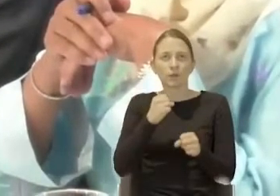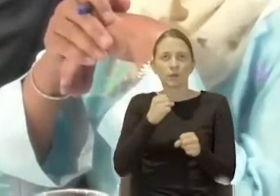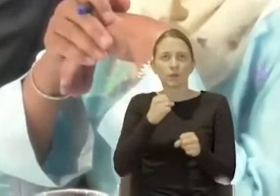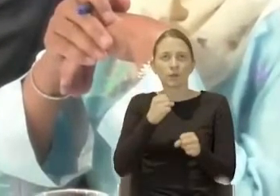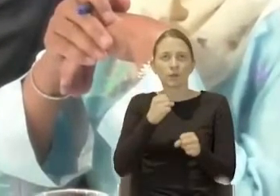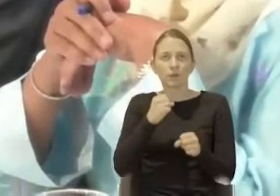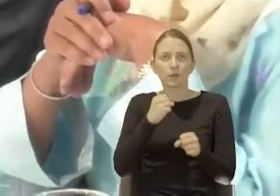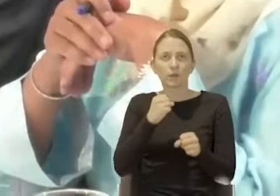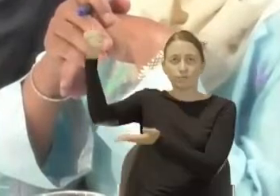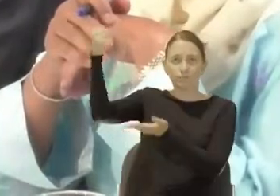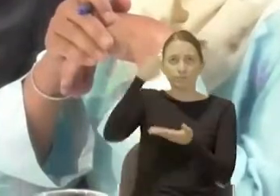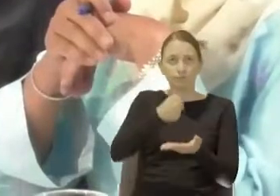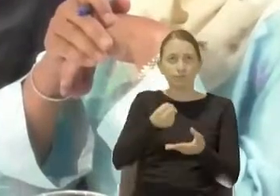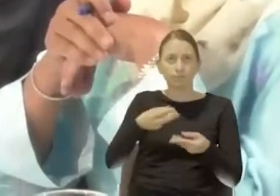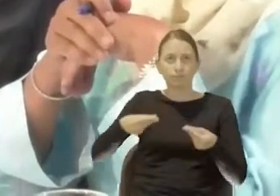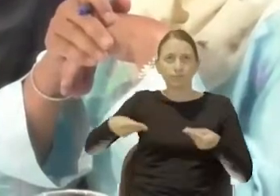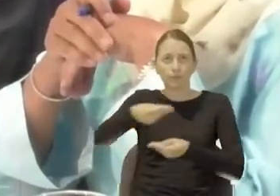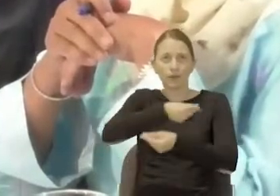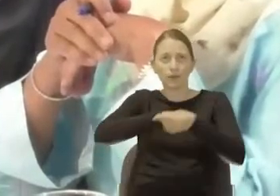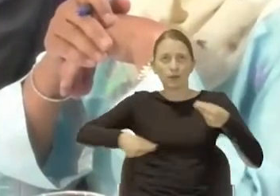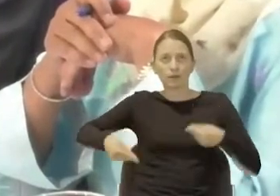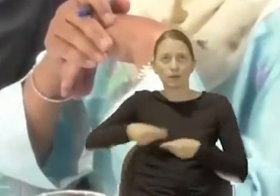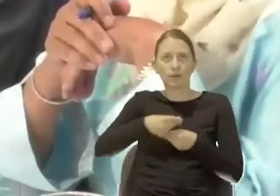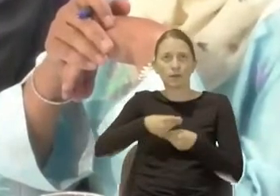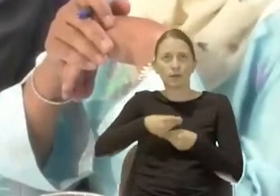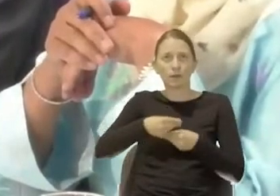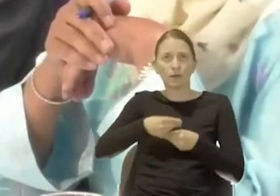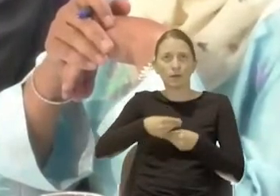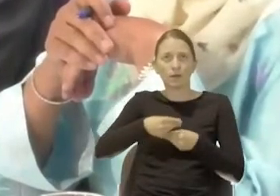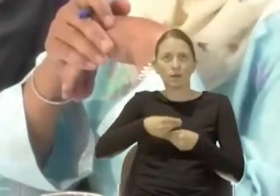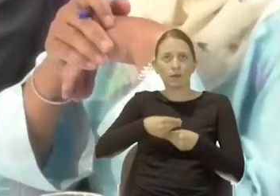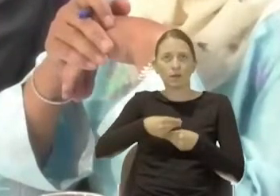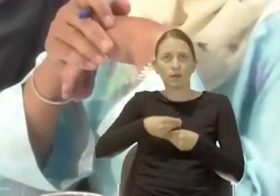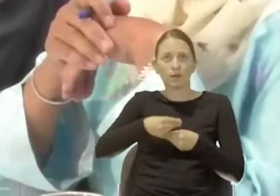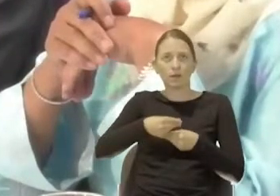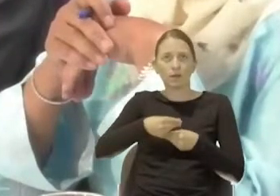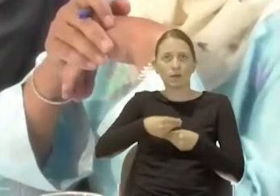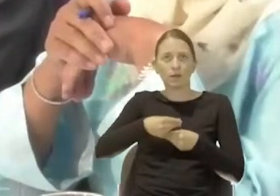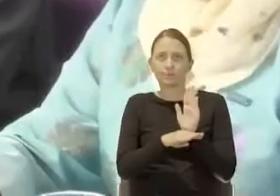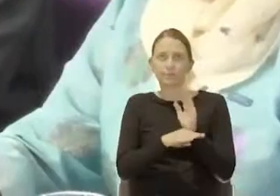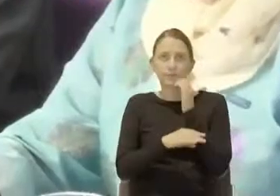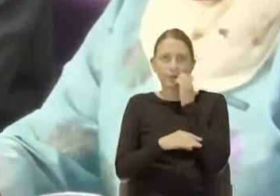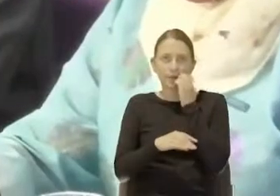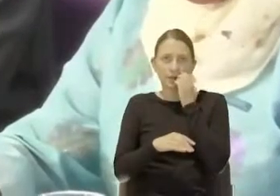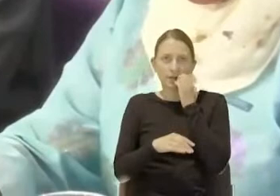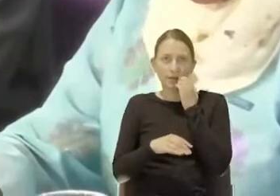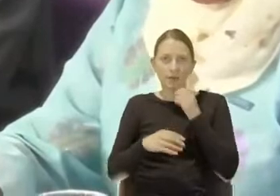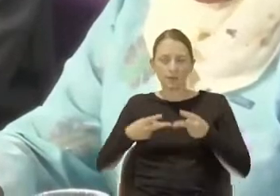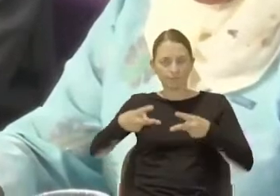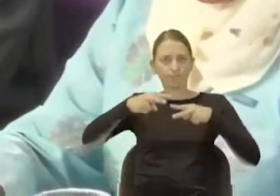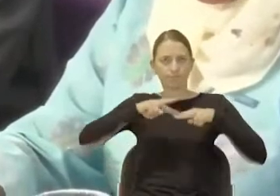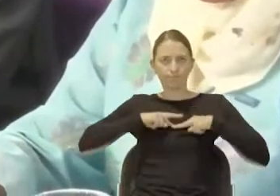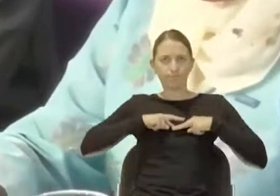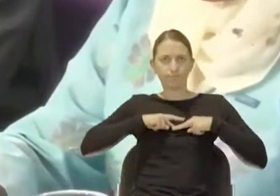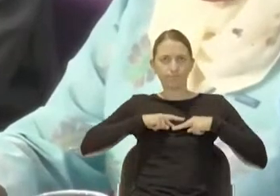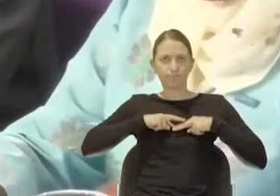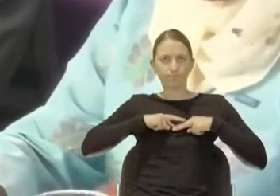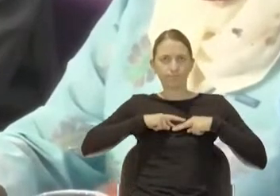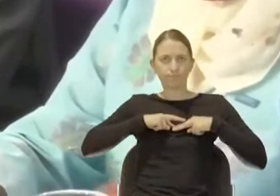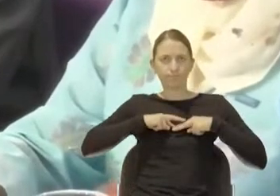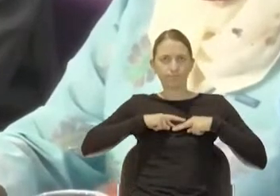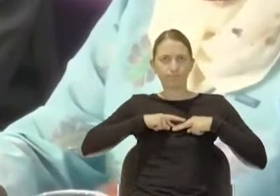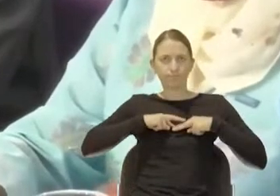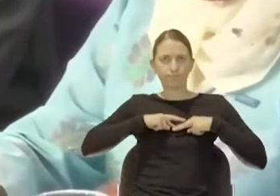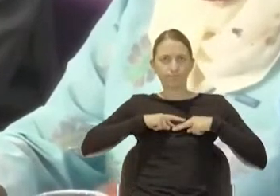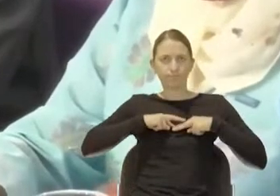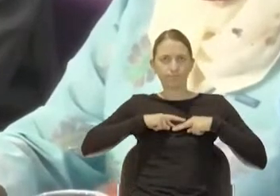has been significantly elevated by the international community, including by the member states yourselves. We will do our part